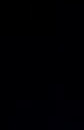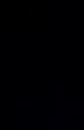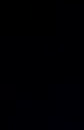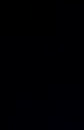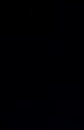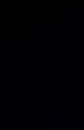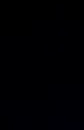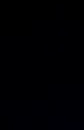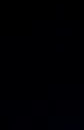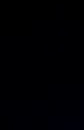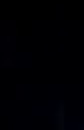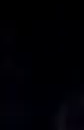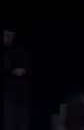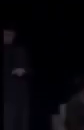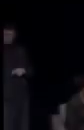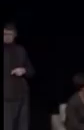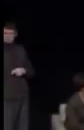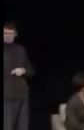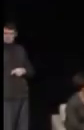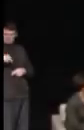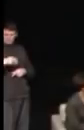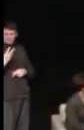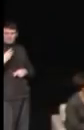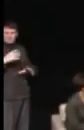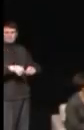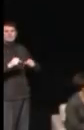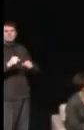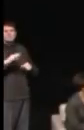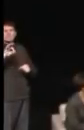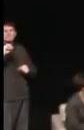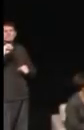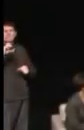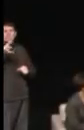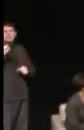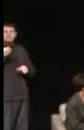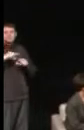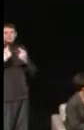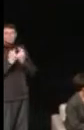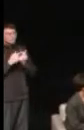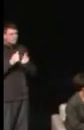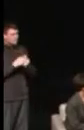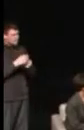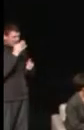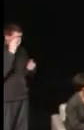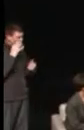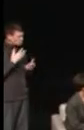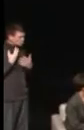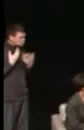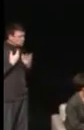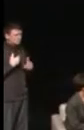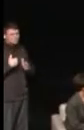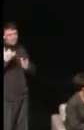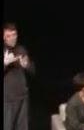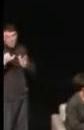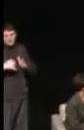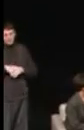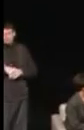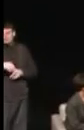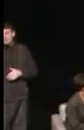of focus groups earlier this year in Winnipeg with Aboriginal youth, artists, elders, and